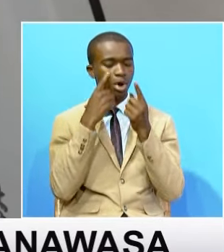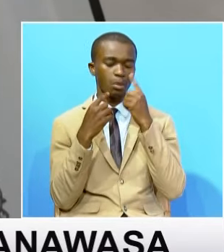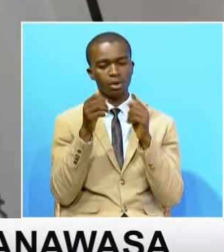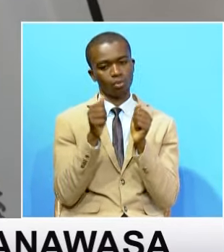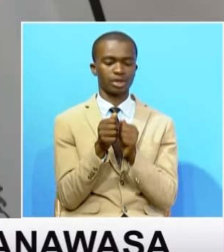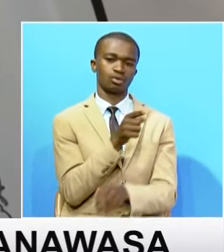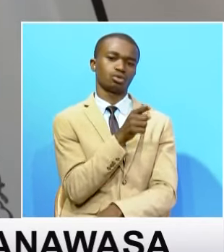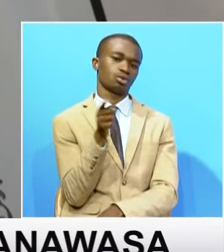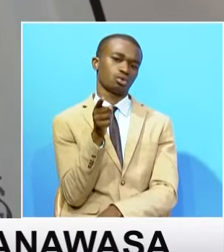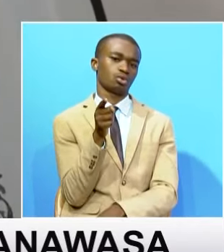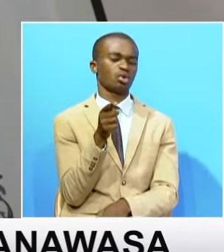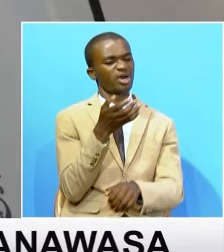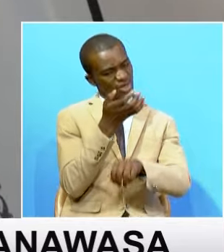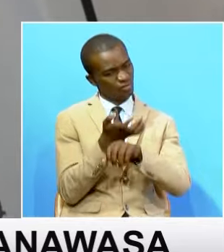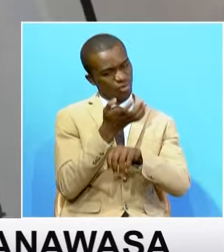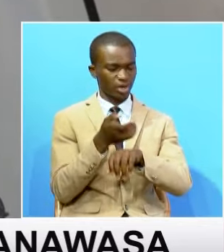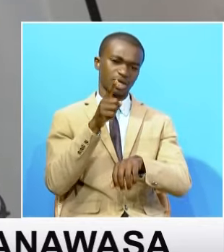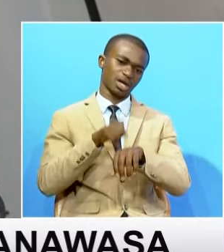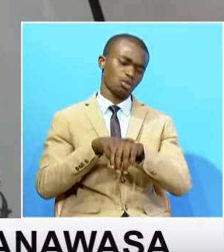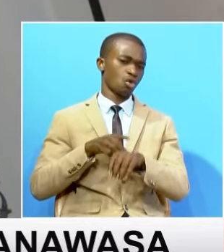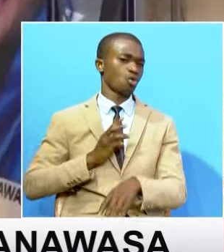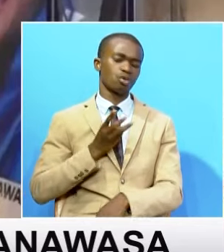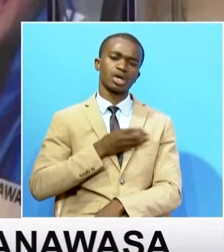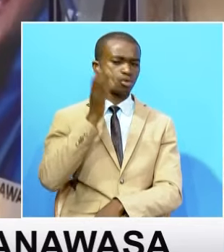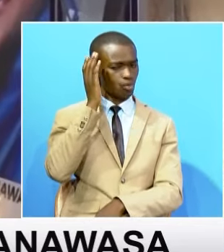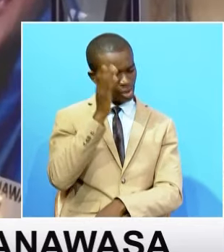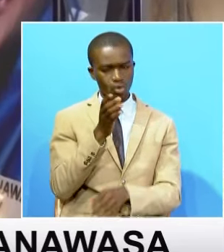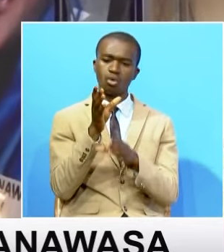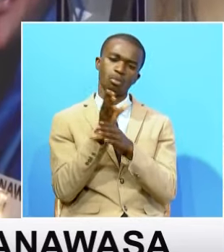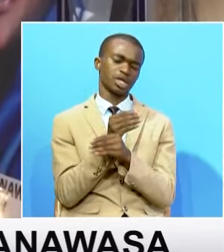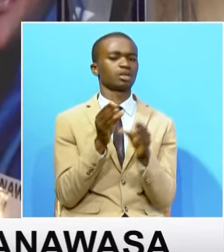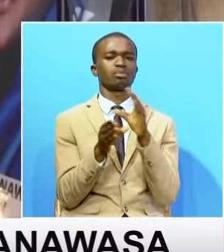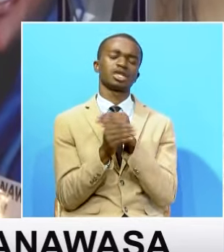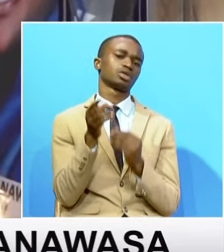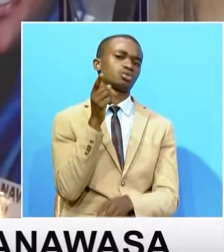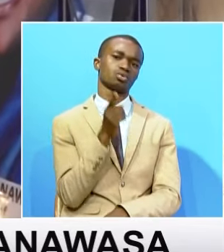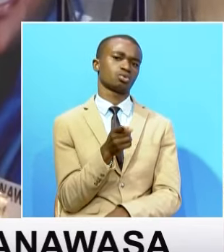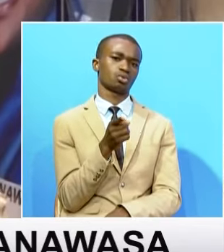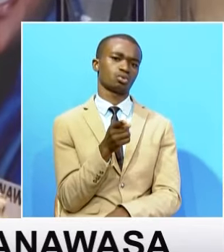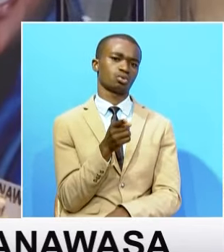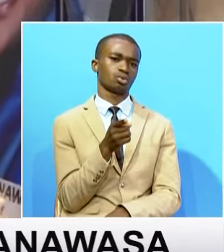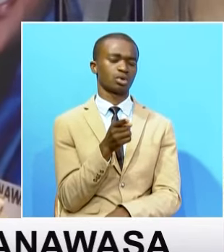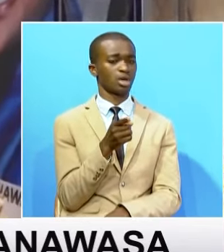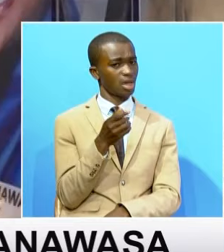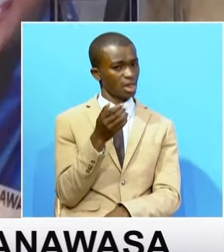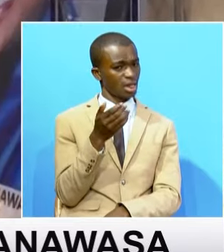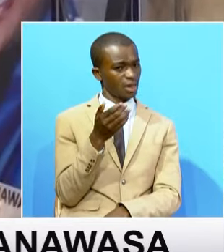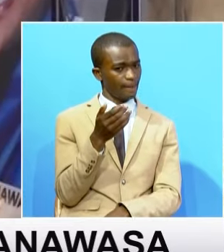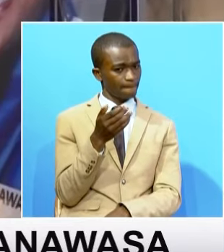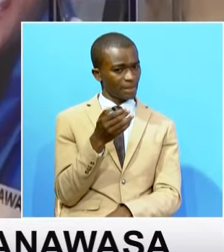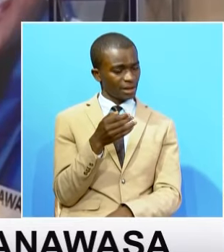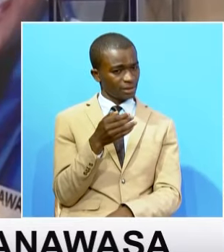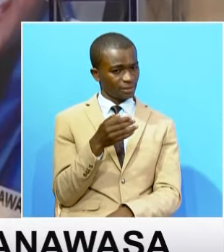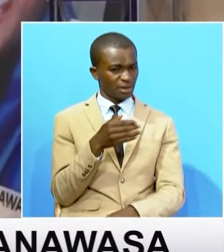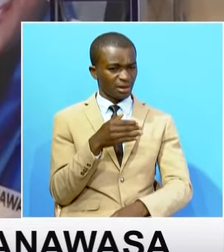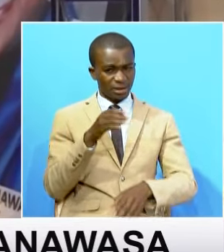soul rest in peace. She will be greatly missed," end quote. Mrs. Mwanawasa passed away after an illness at